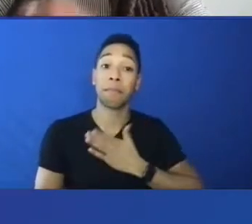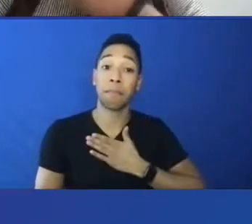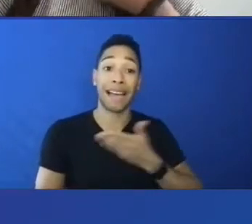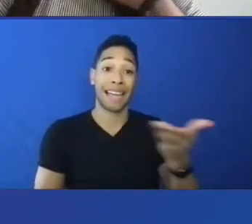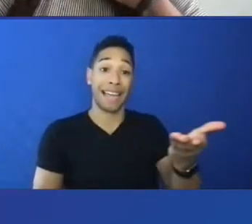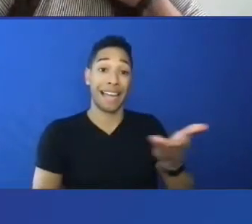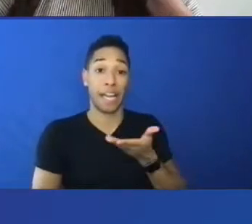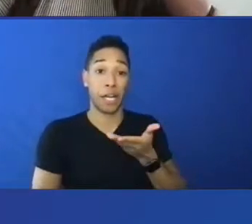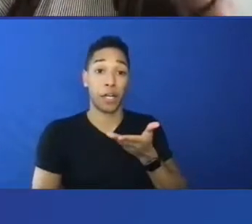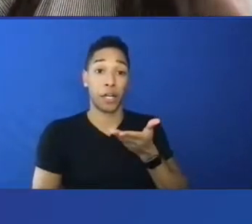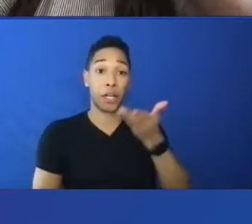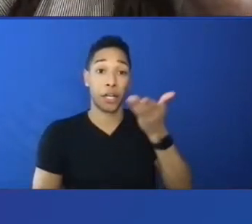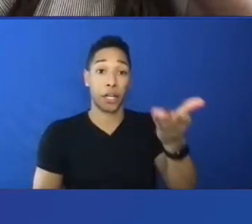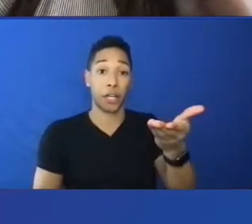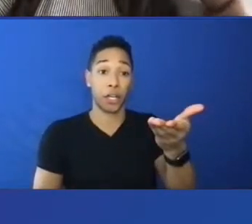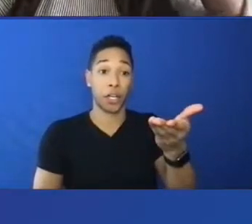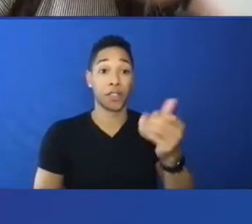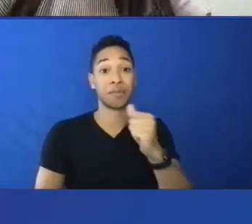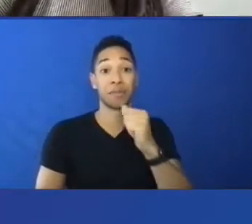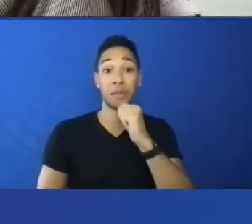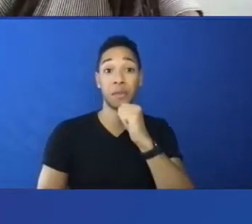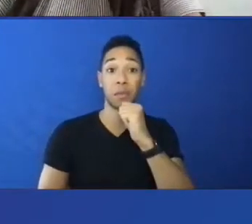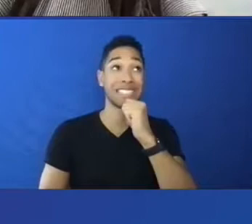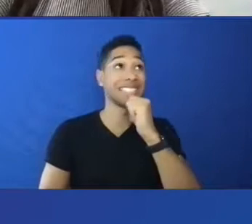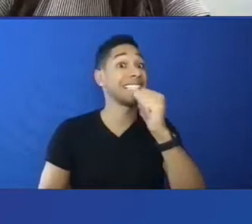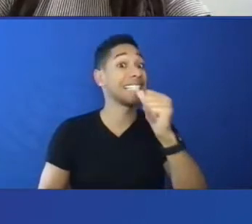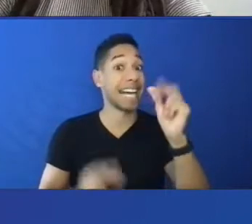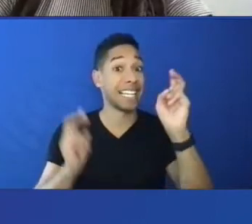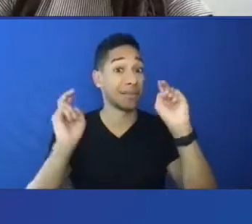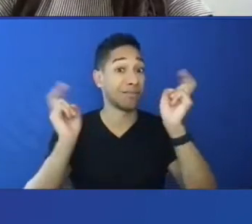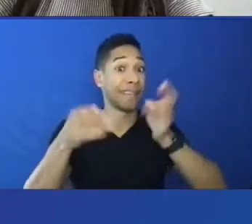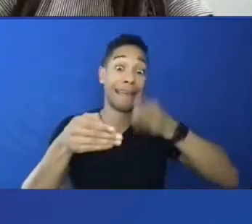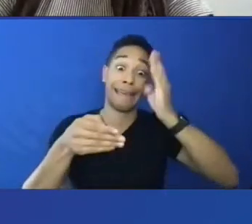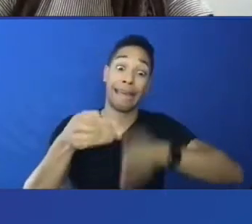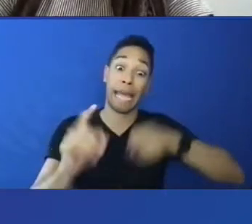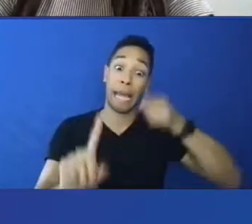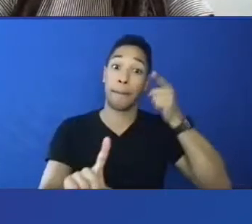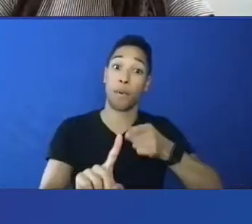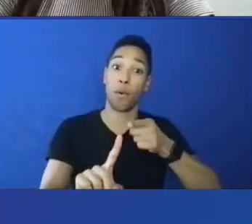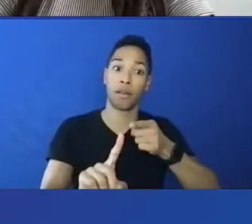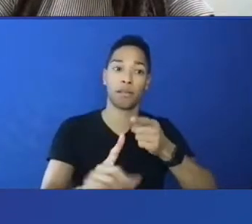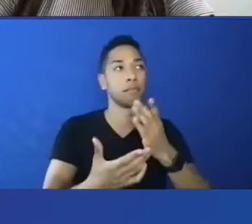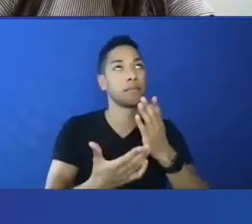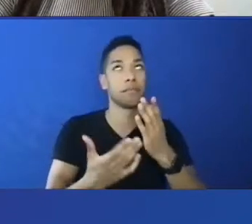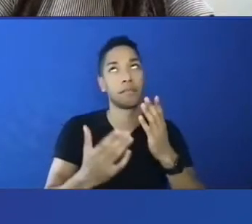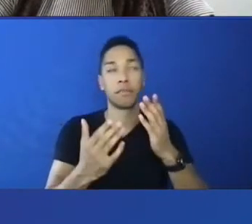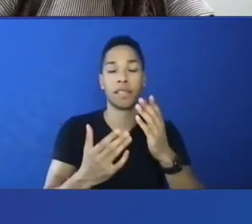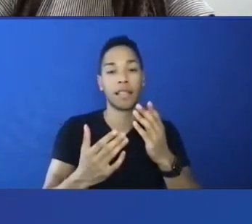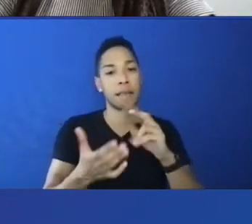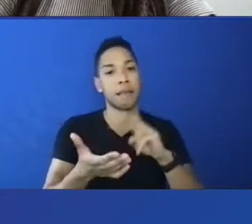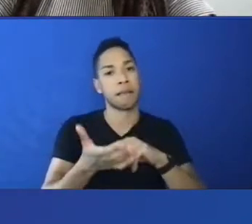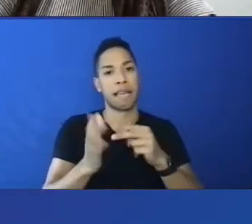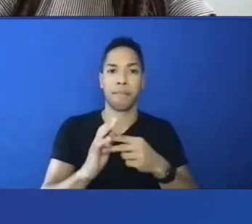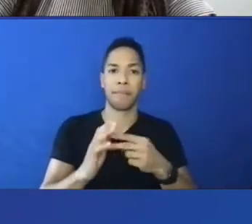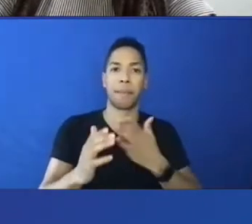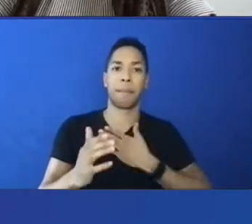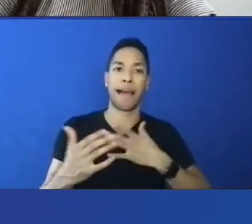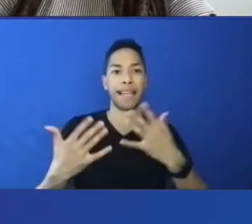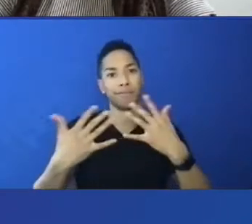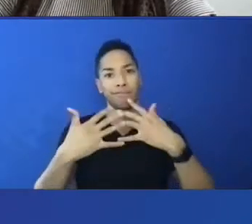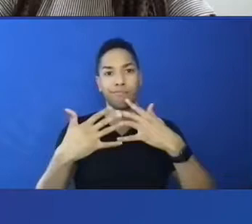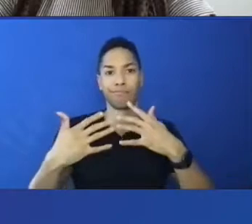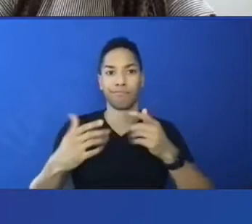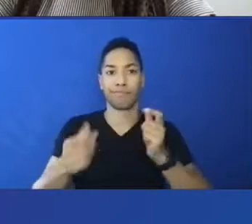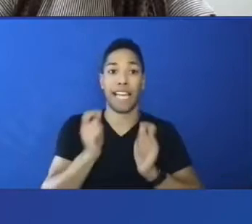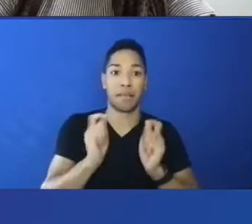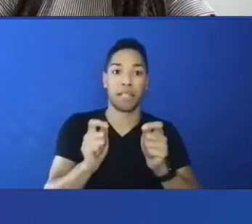hire was not considered the endpoint, perhaps some aspects of the acclimation could have been perhaps